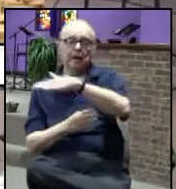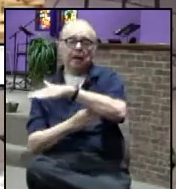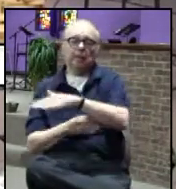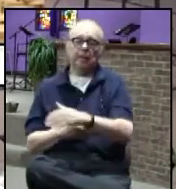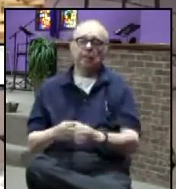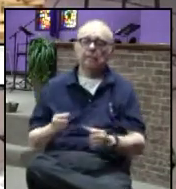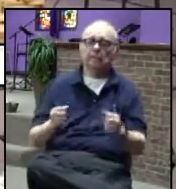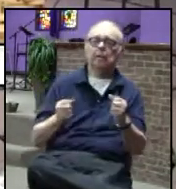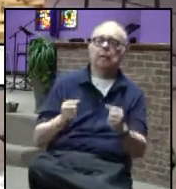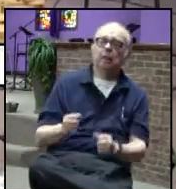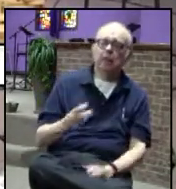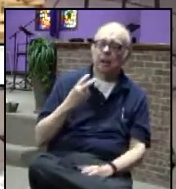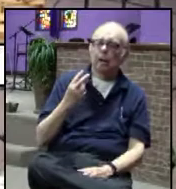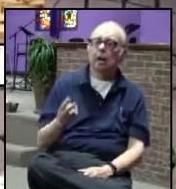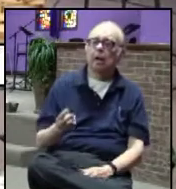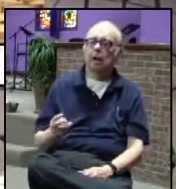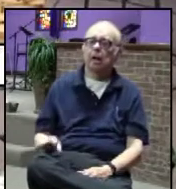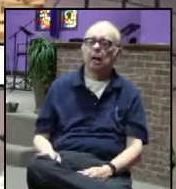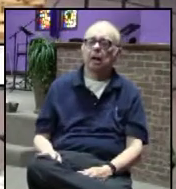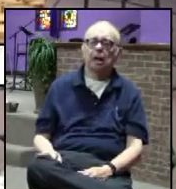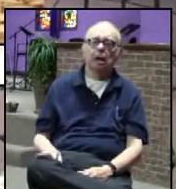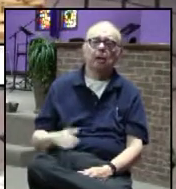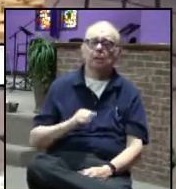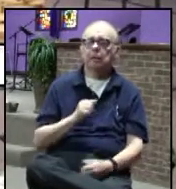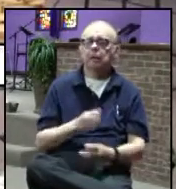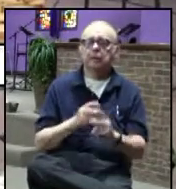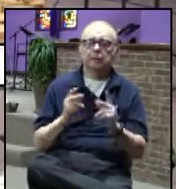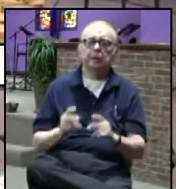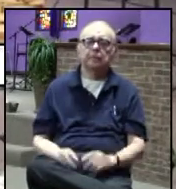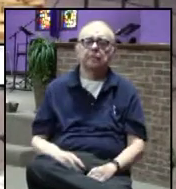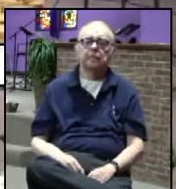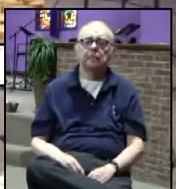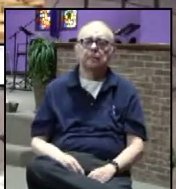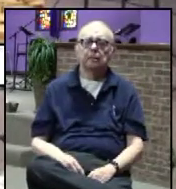Driving down the street, you're going to see them. They're everywhere.